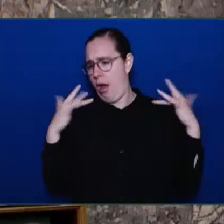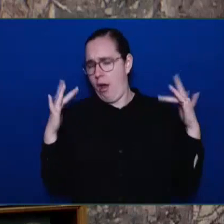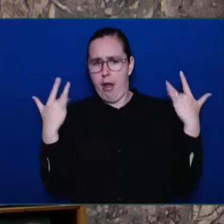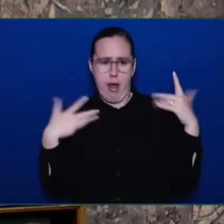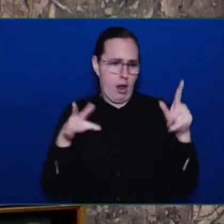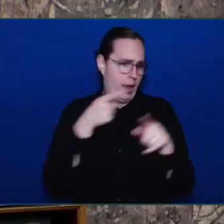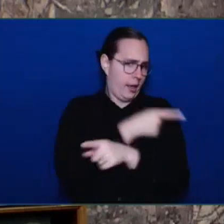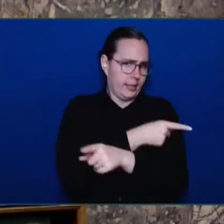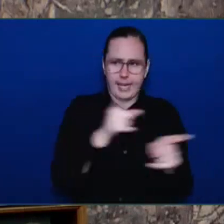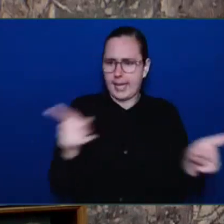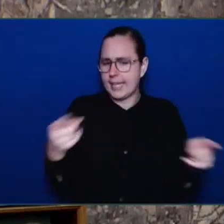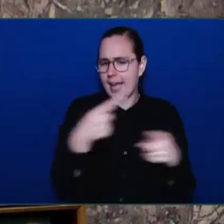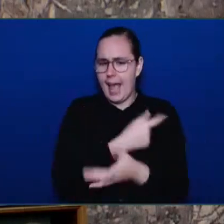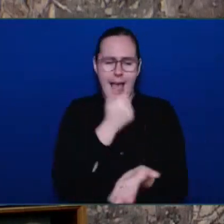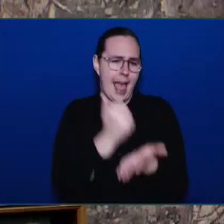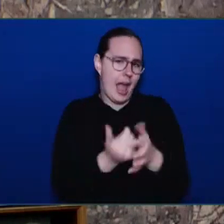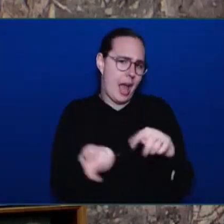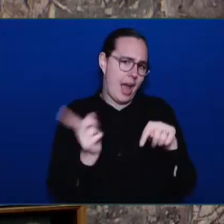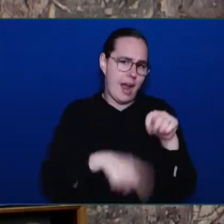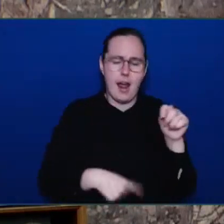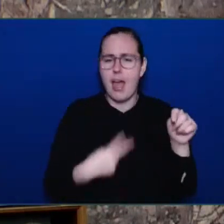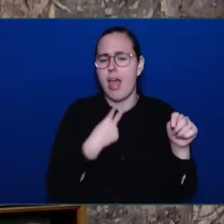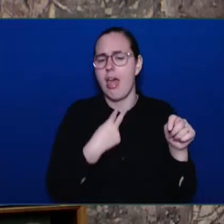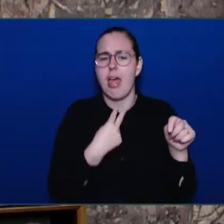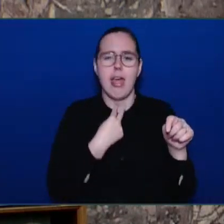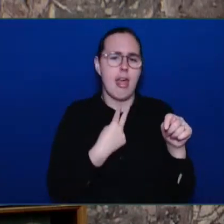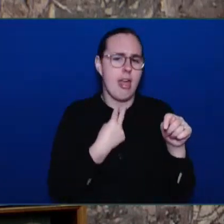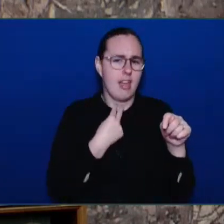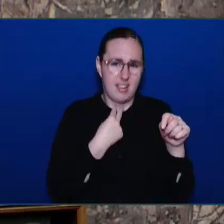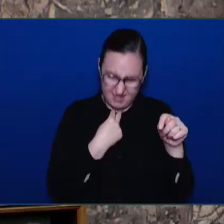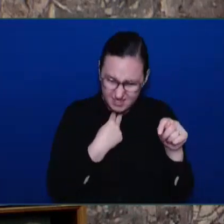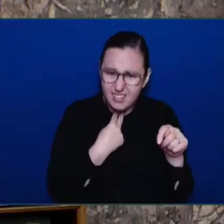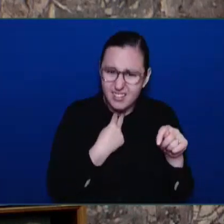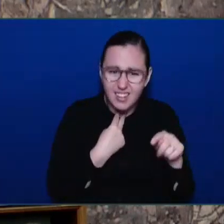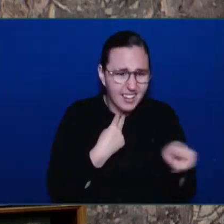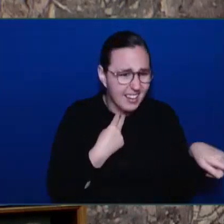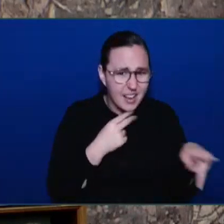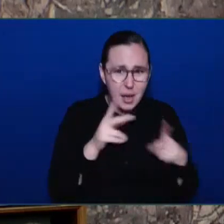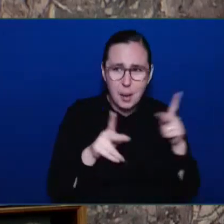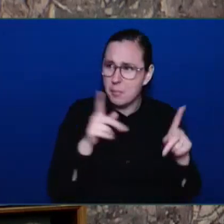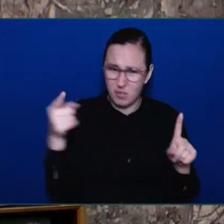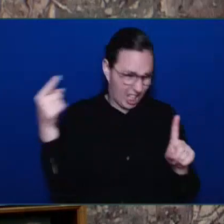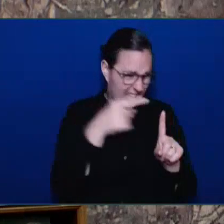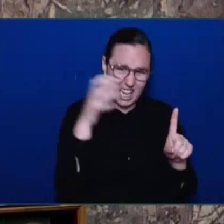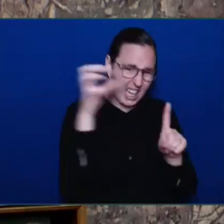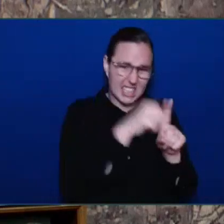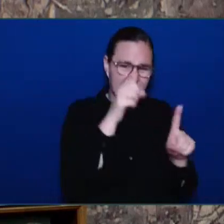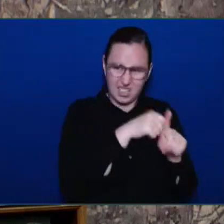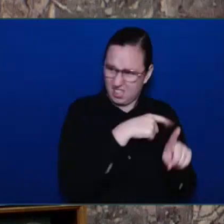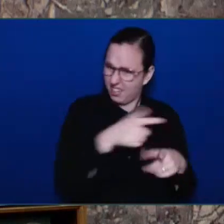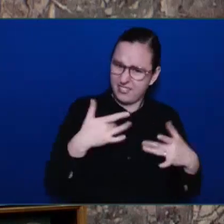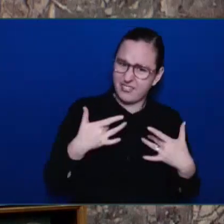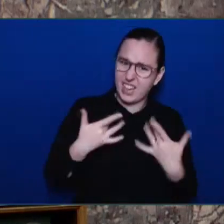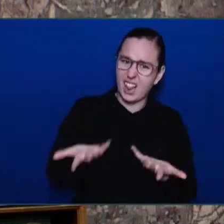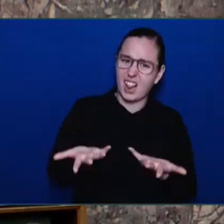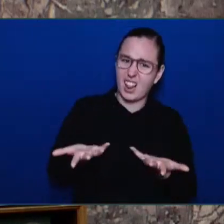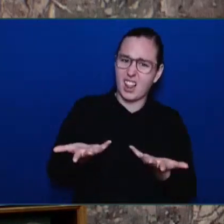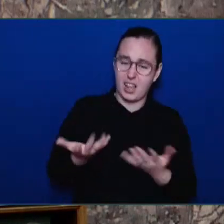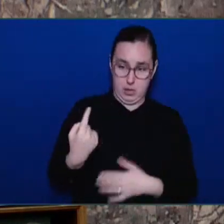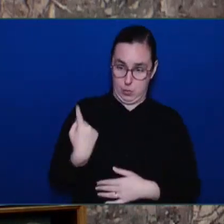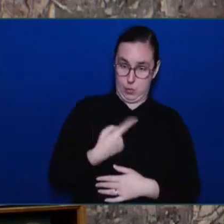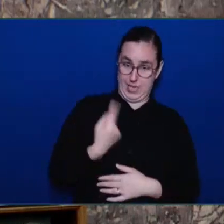communities. Opposition, mayors, communities have been calling for action for the better part of a